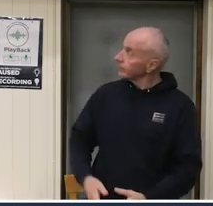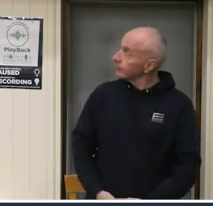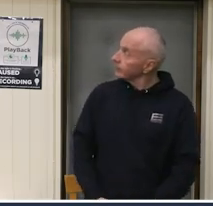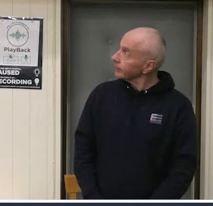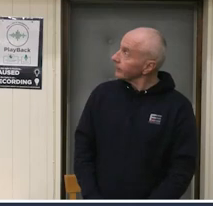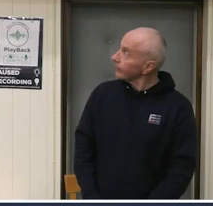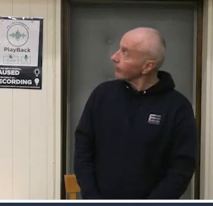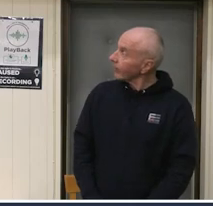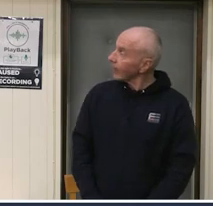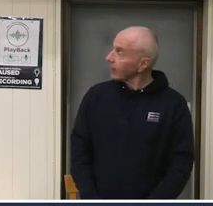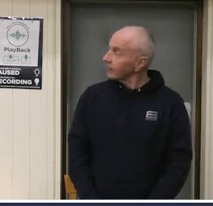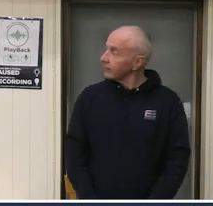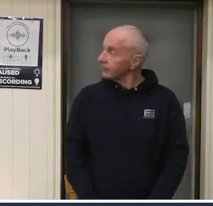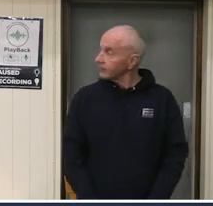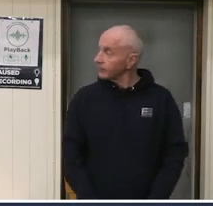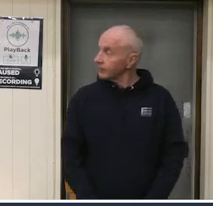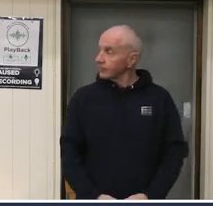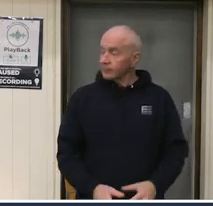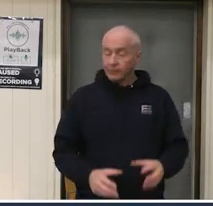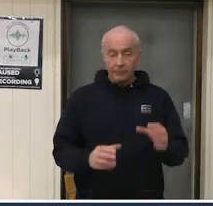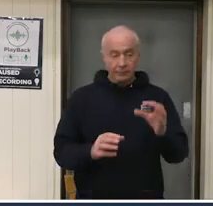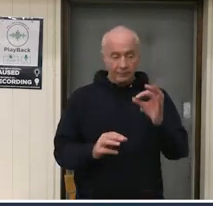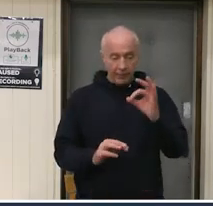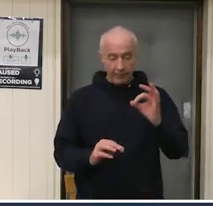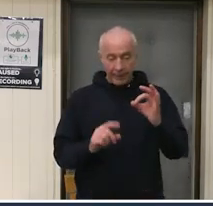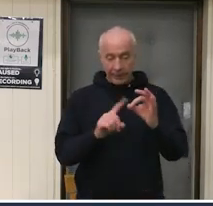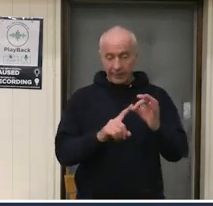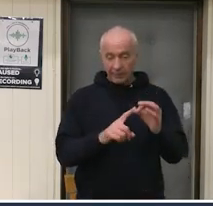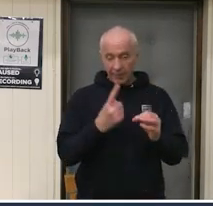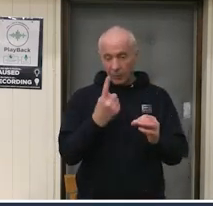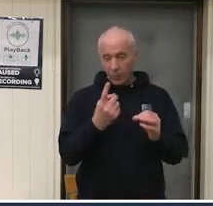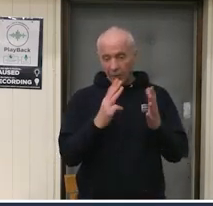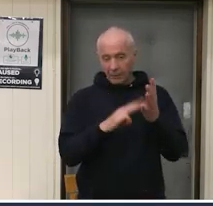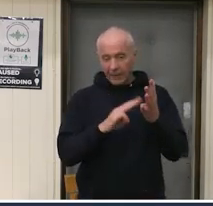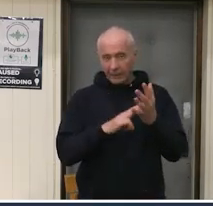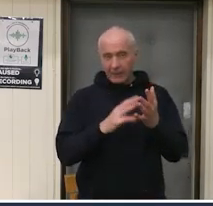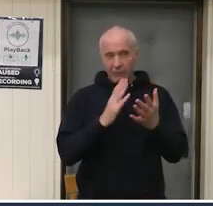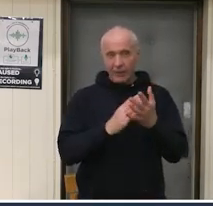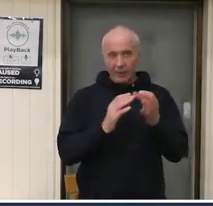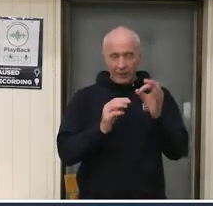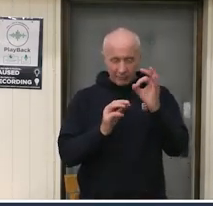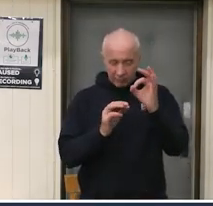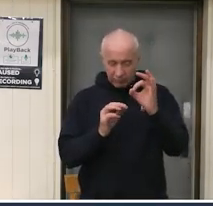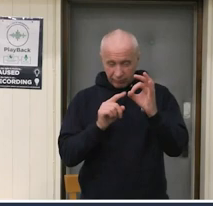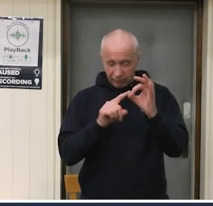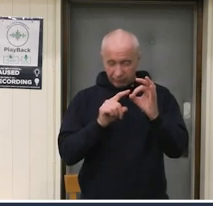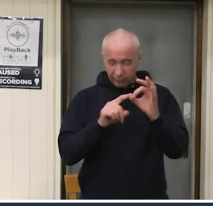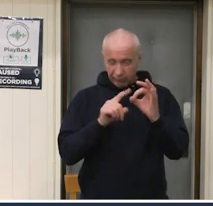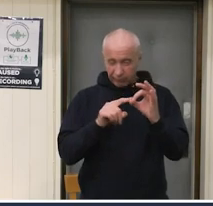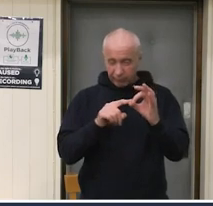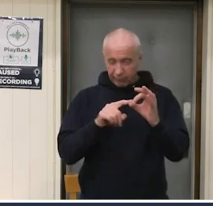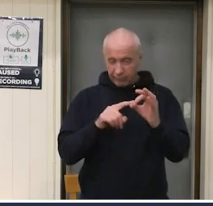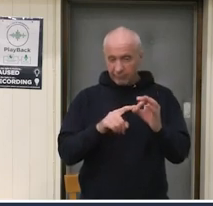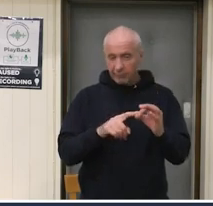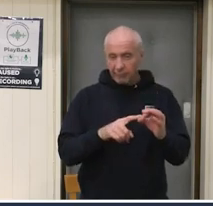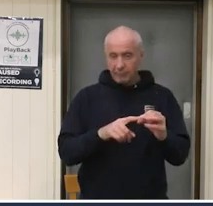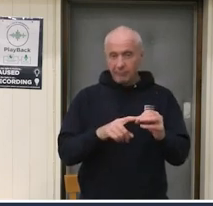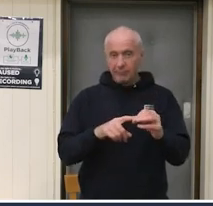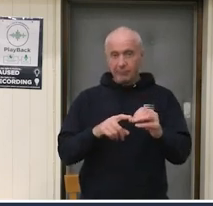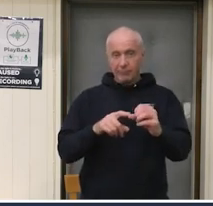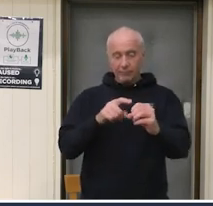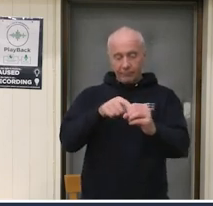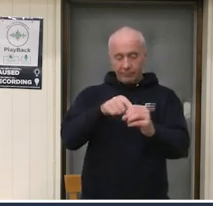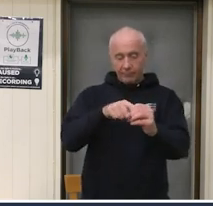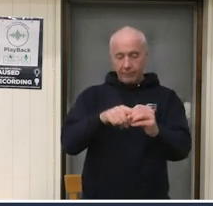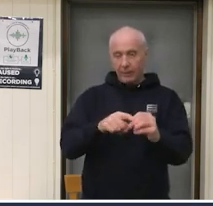right? The pellet itself is about a millimetre, like it's a tiny little ball bearing, And, you know, that's about a centimetre, that hole around